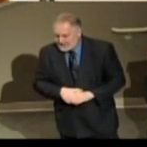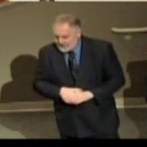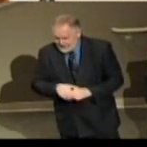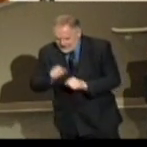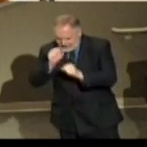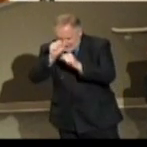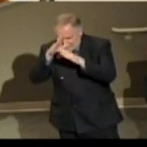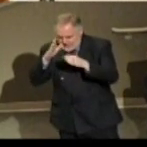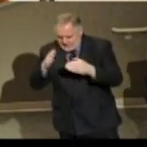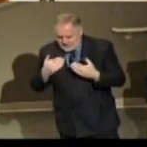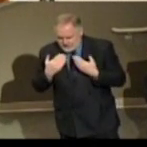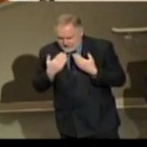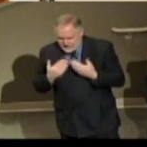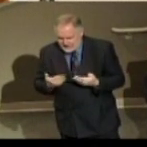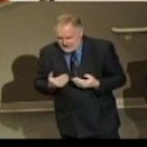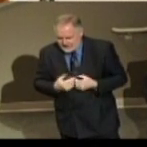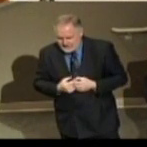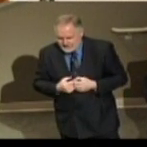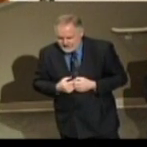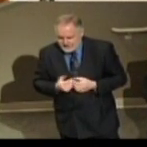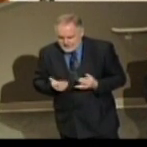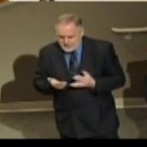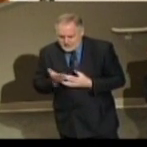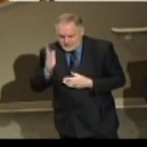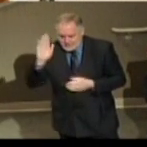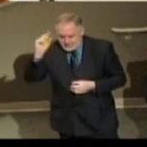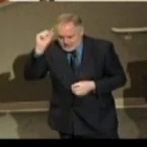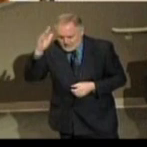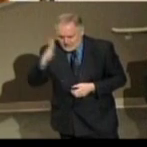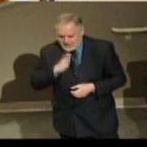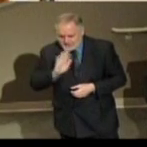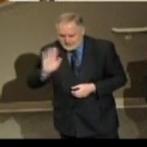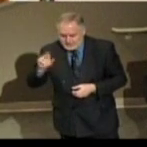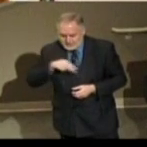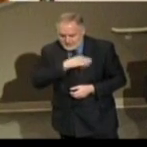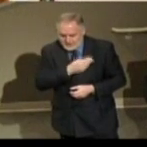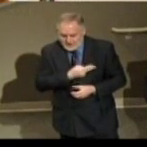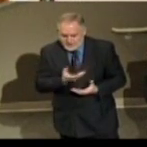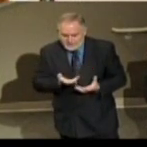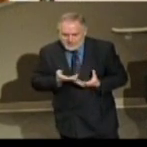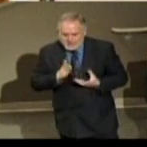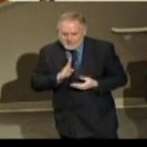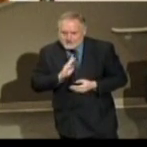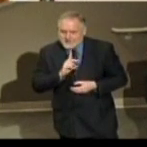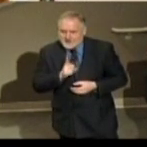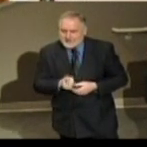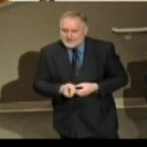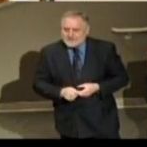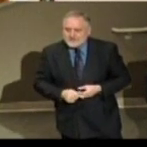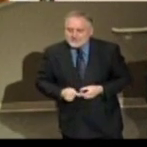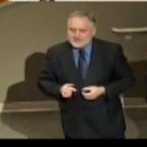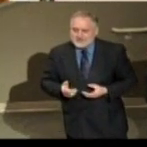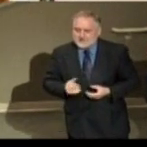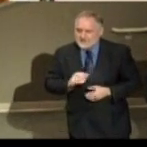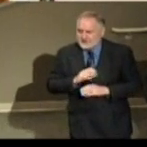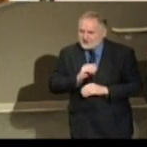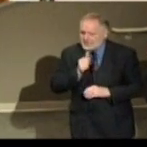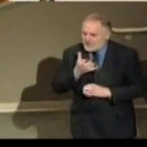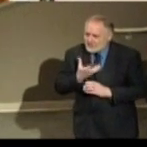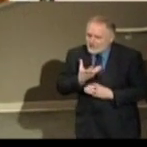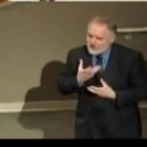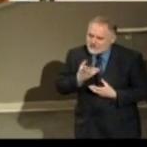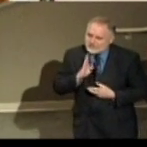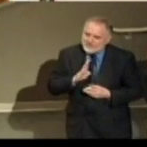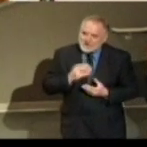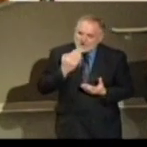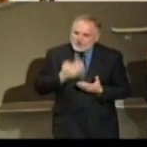you. Father, by your grace, by your power, we want to be real. We don't want to be a good act.